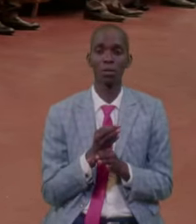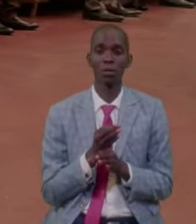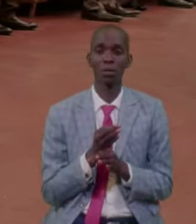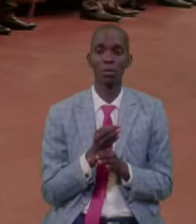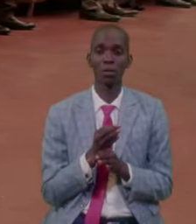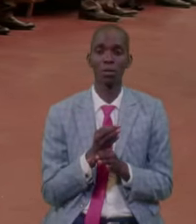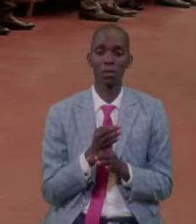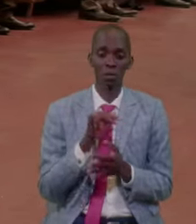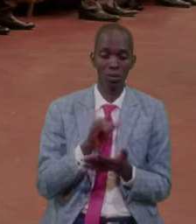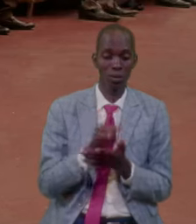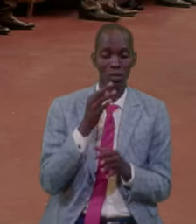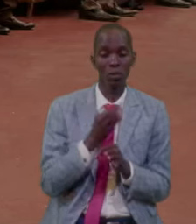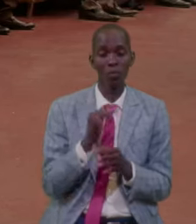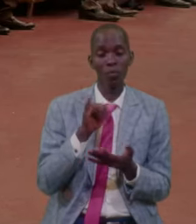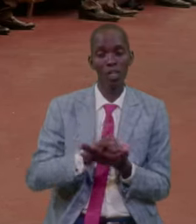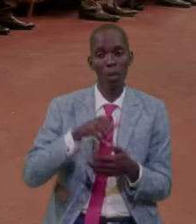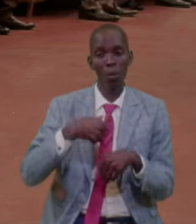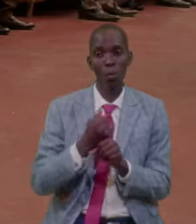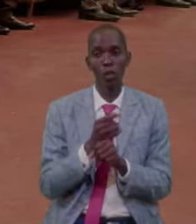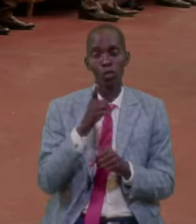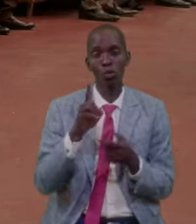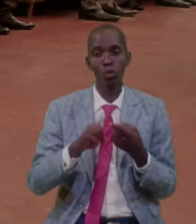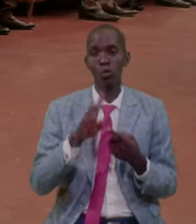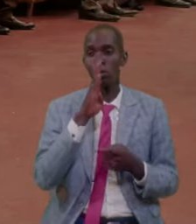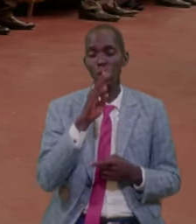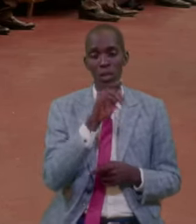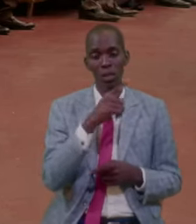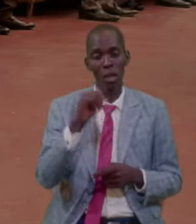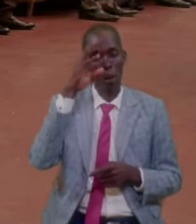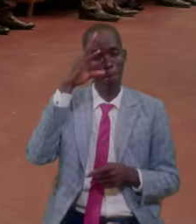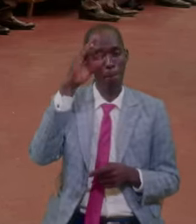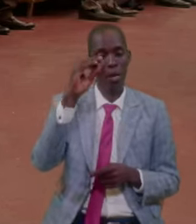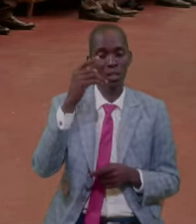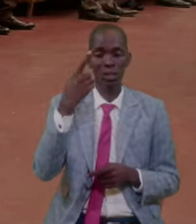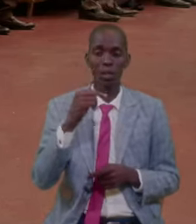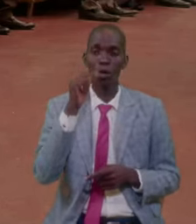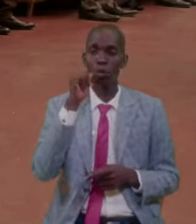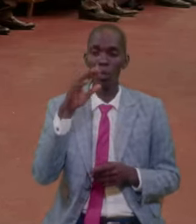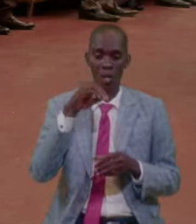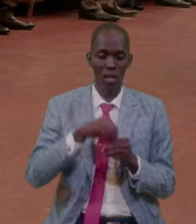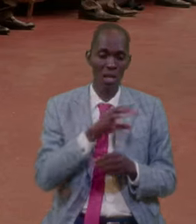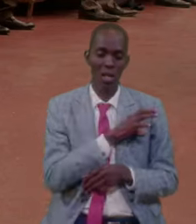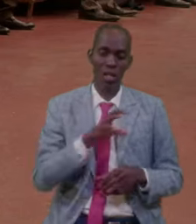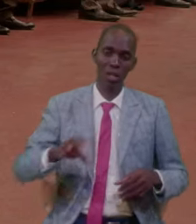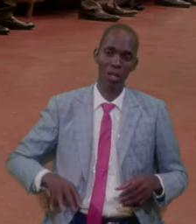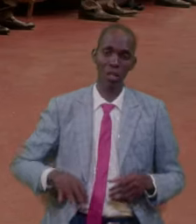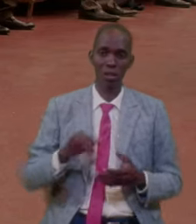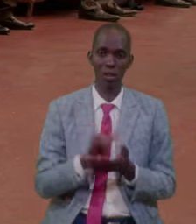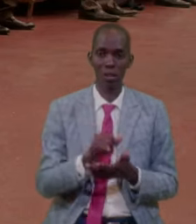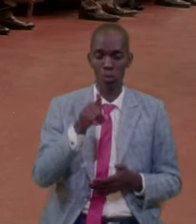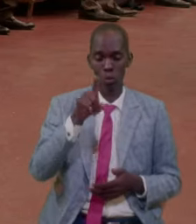that makes you the man, the woman in Christ you ought to be.